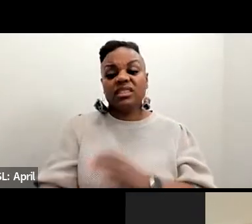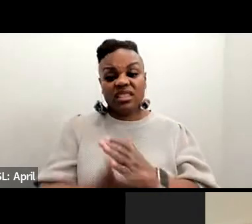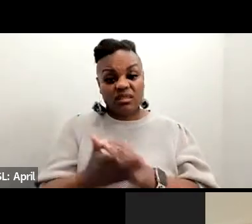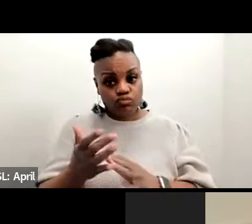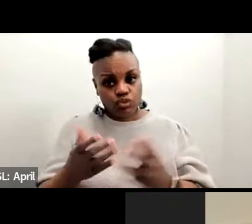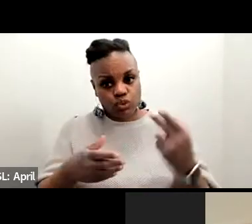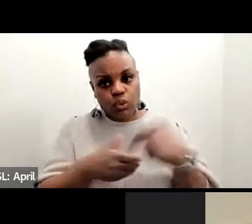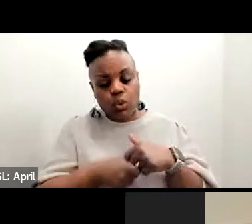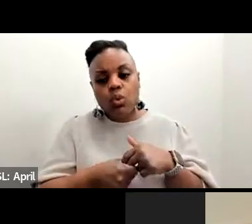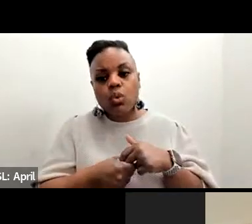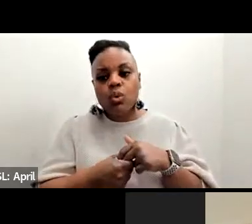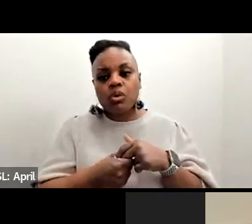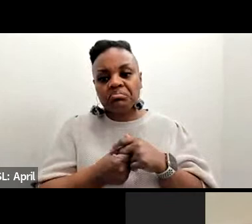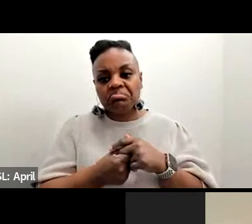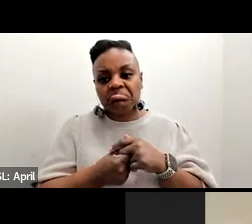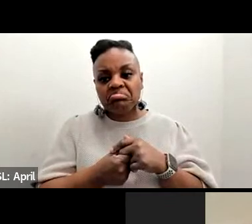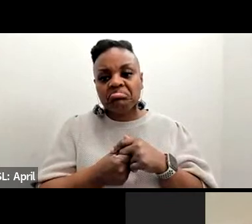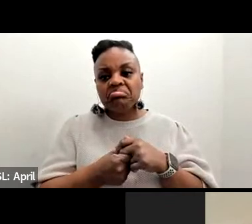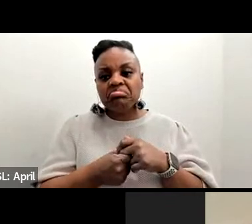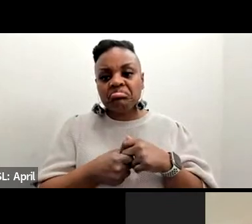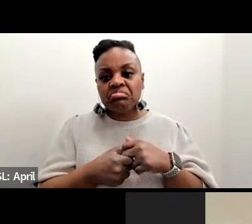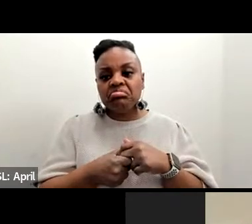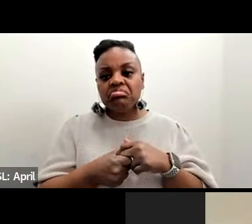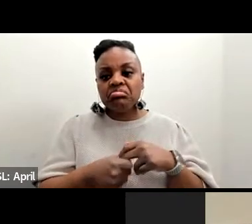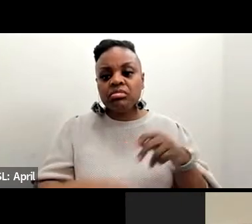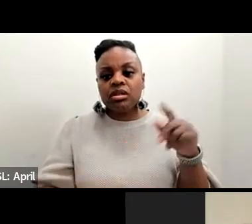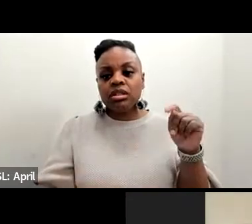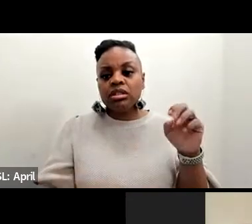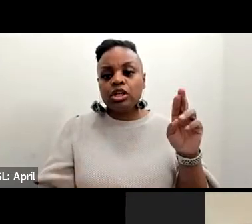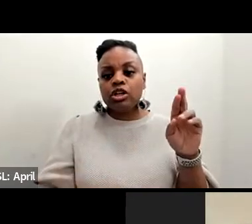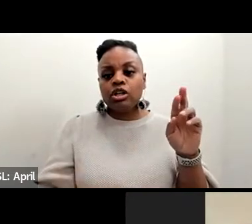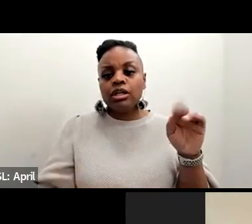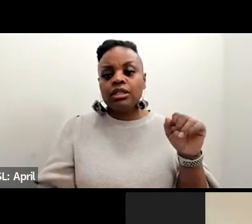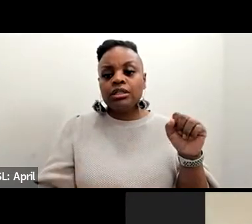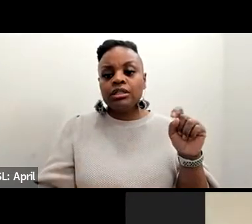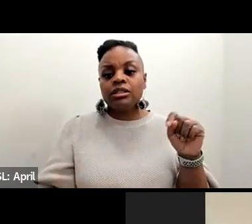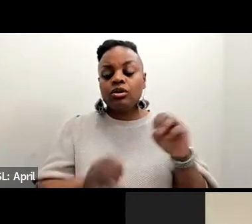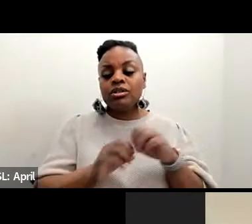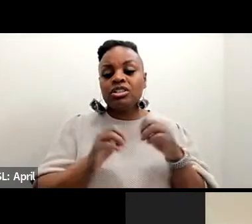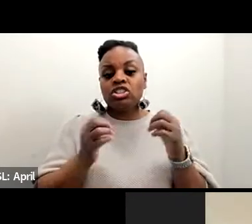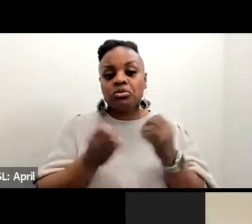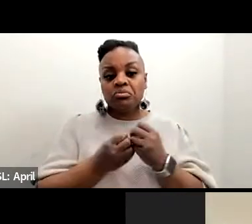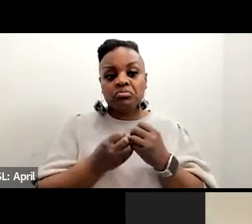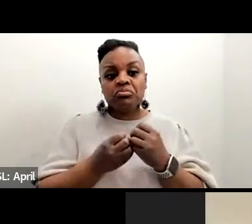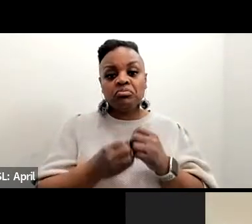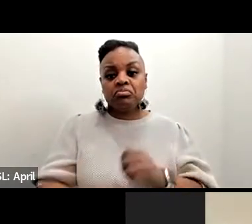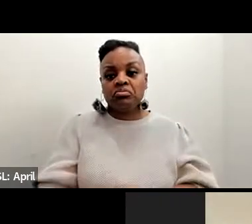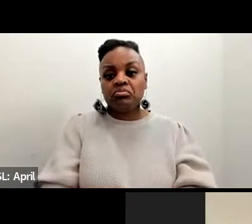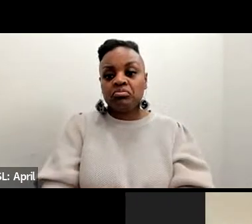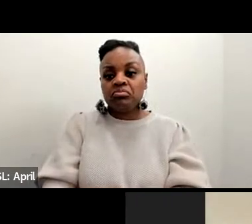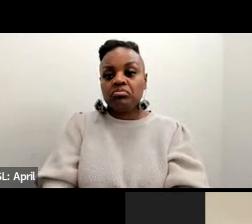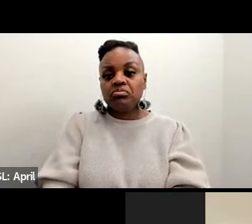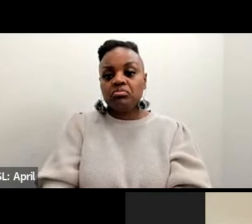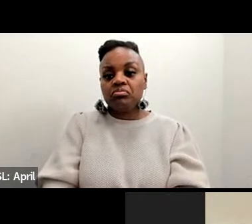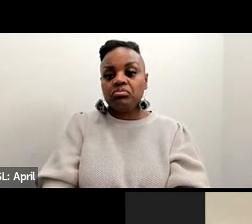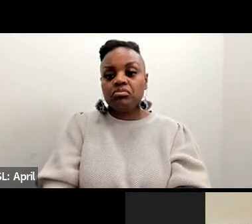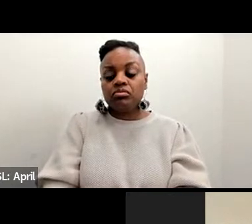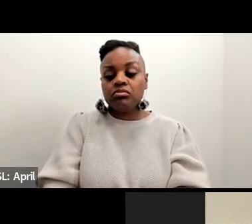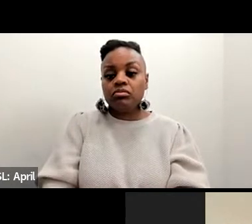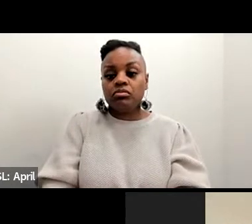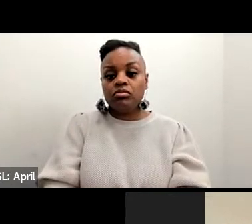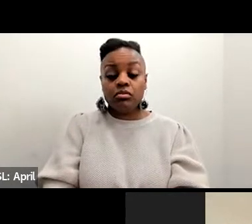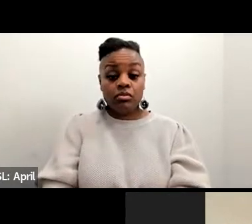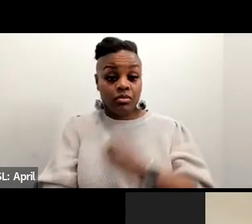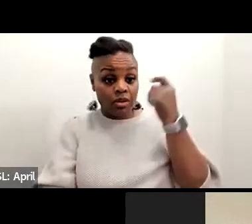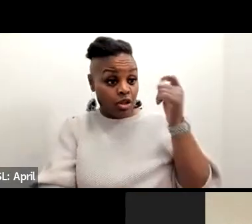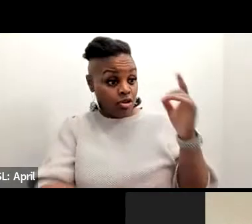militant or a terrorist organization, but this has less to do with ideology than other contexts. Thanks. So Liz,